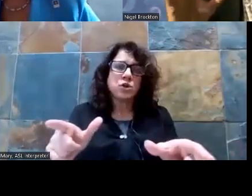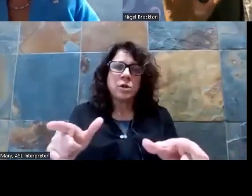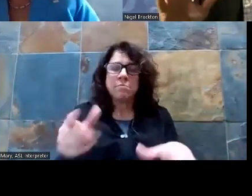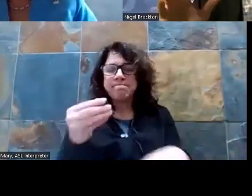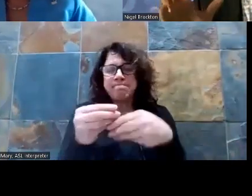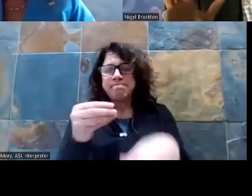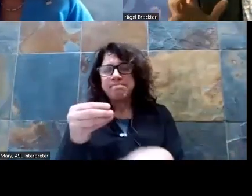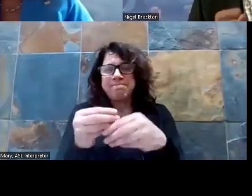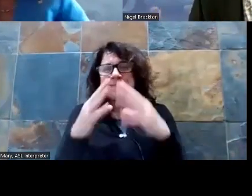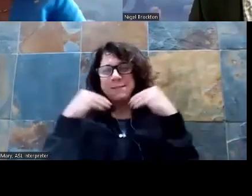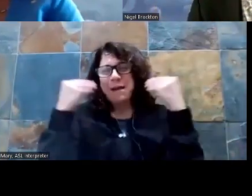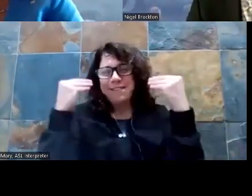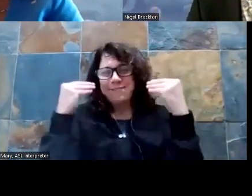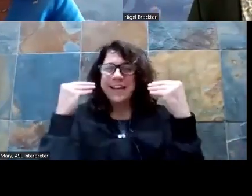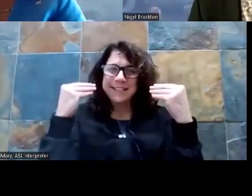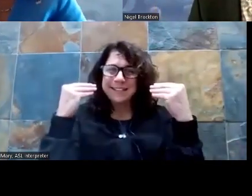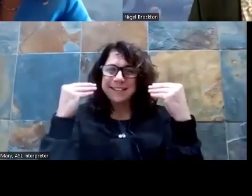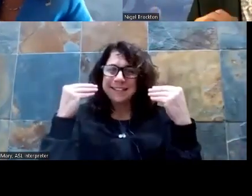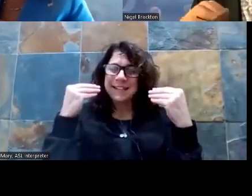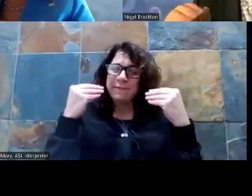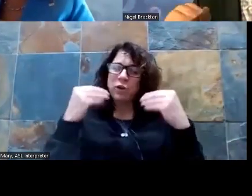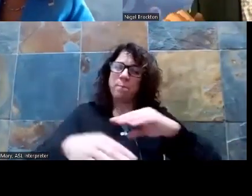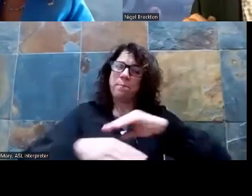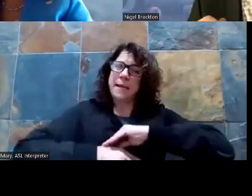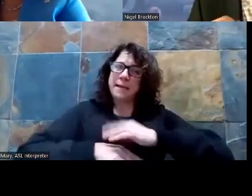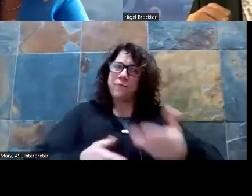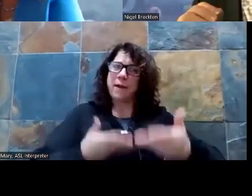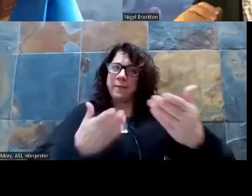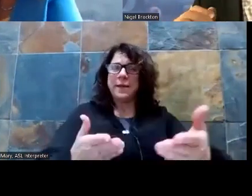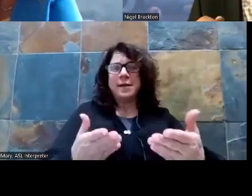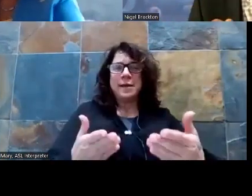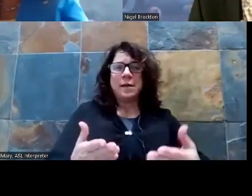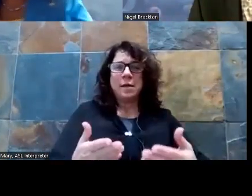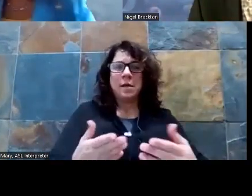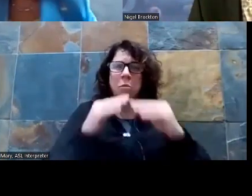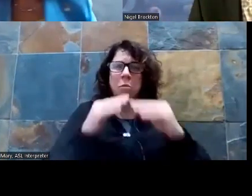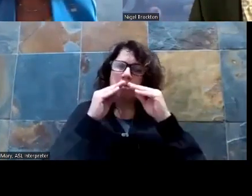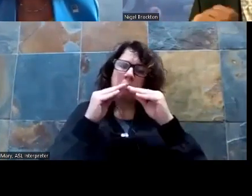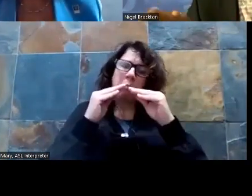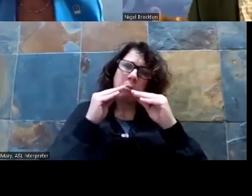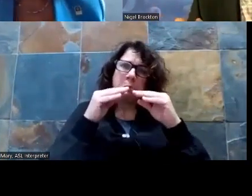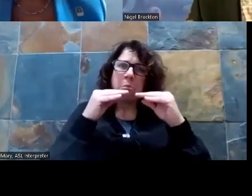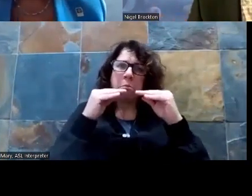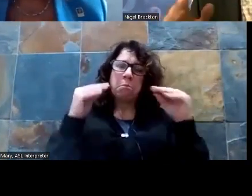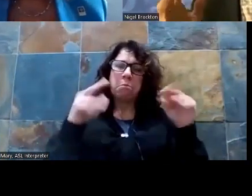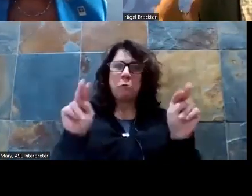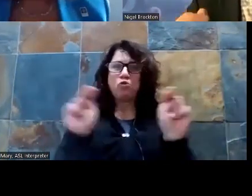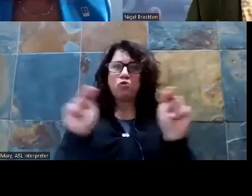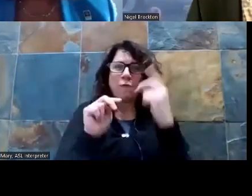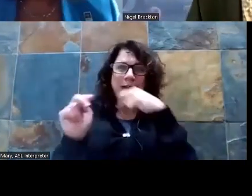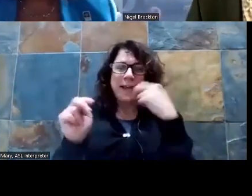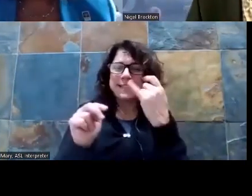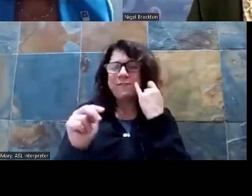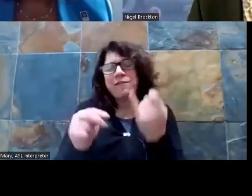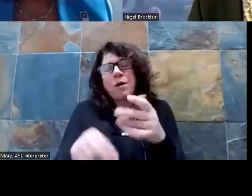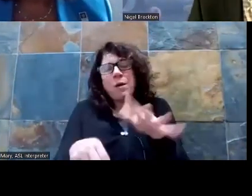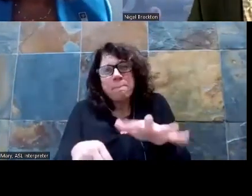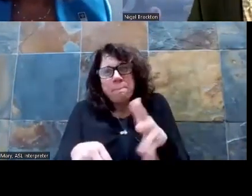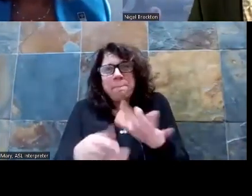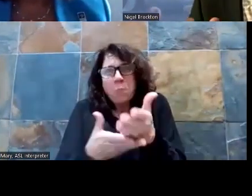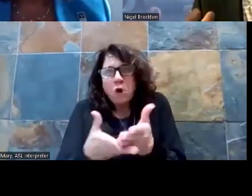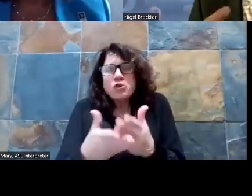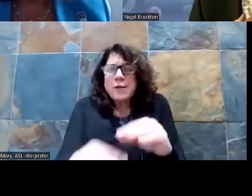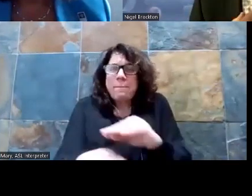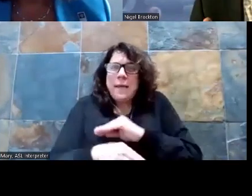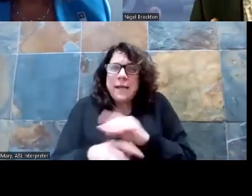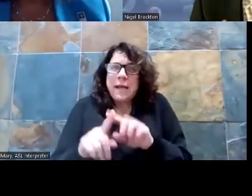gives you smiley face if you're meeting the recommendations, a neutral face if you're partially meeting them, and a sort of frowny face if you're not. But